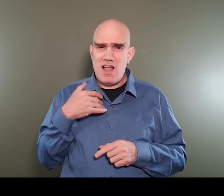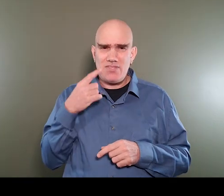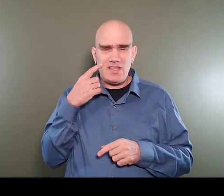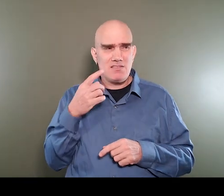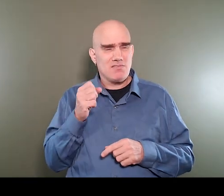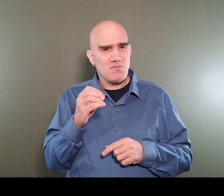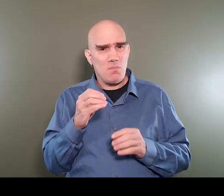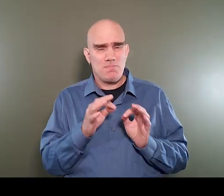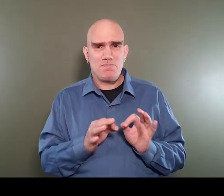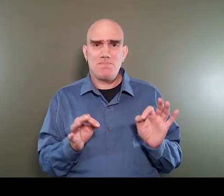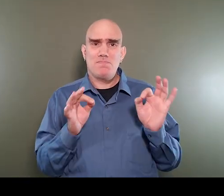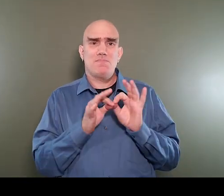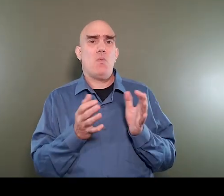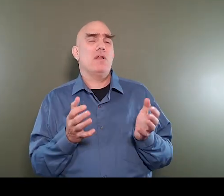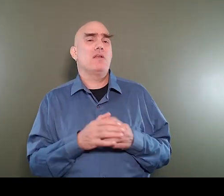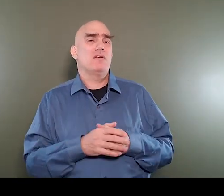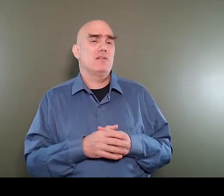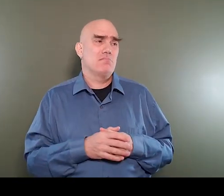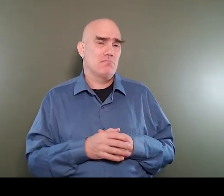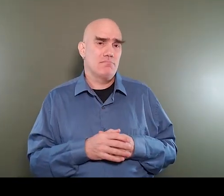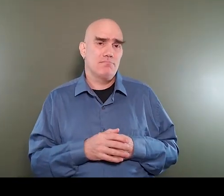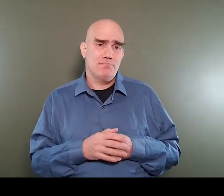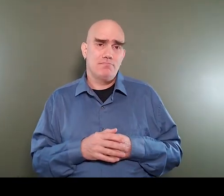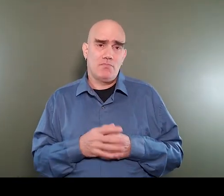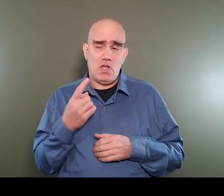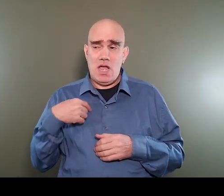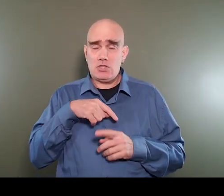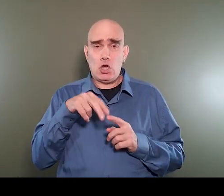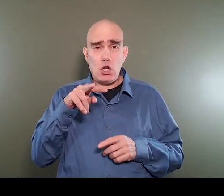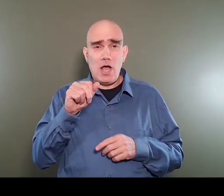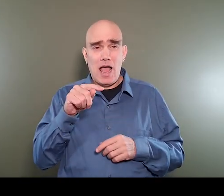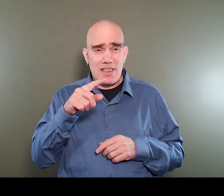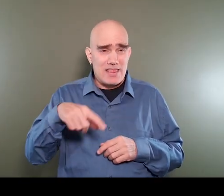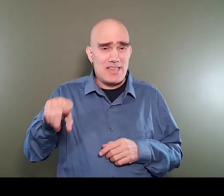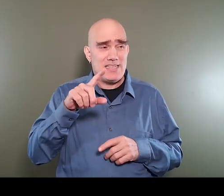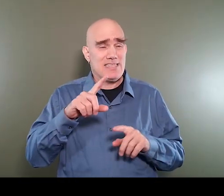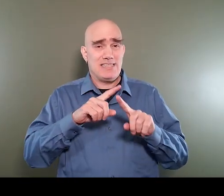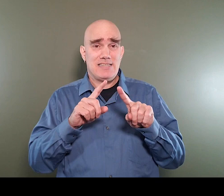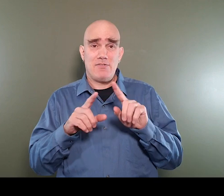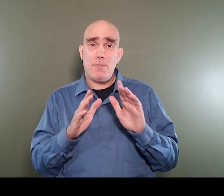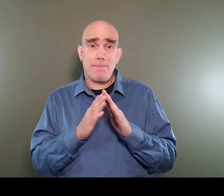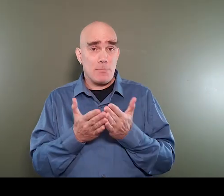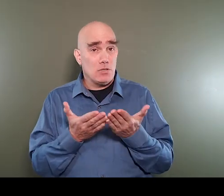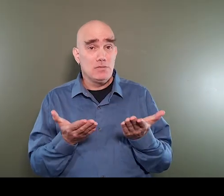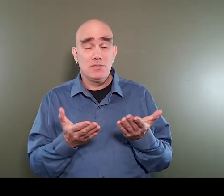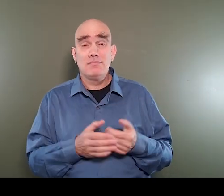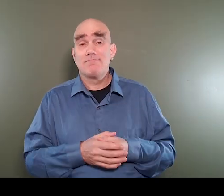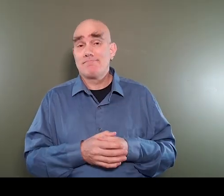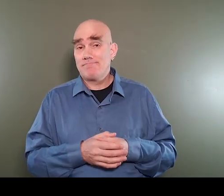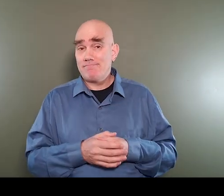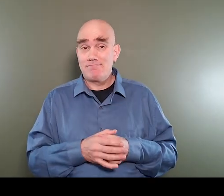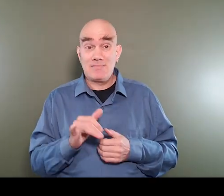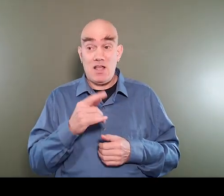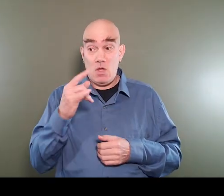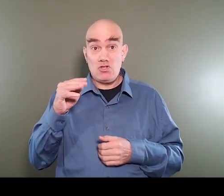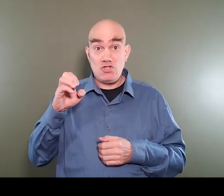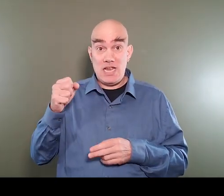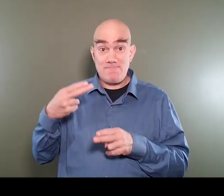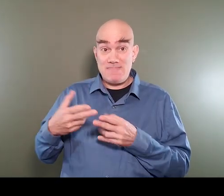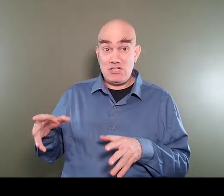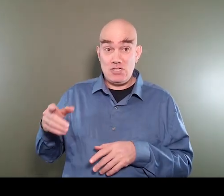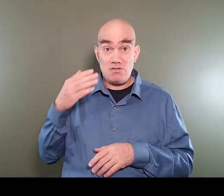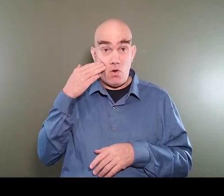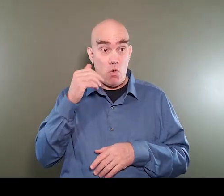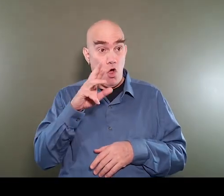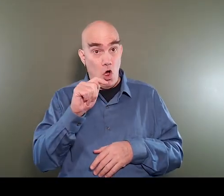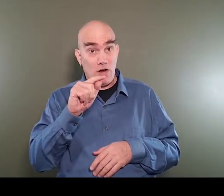And that's why I think it's so important for us to look at these different books, like the